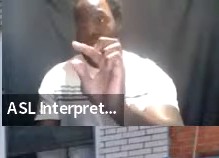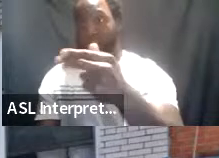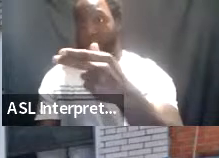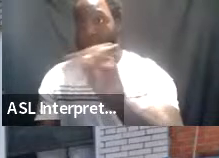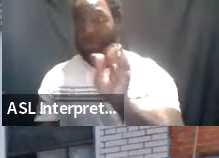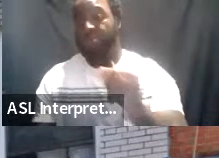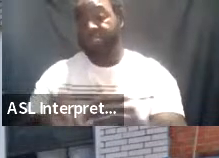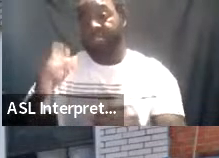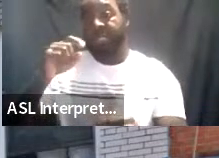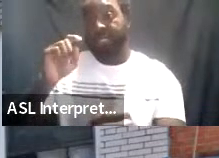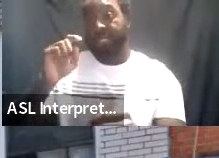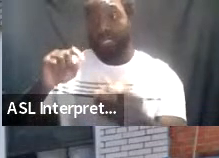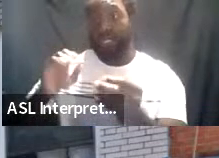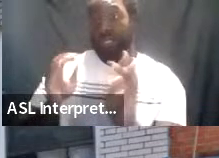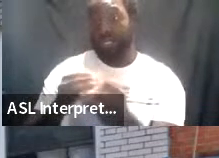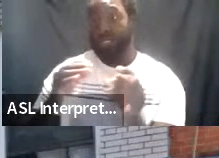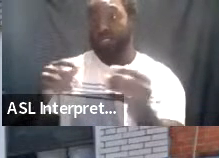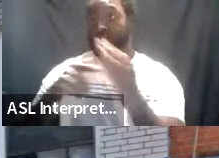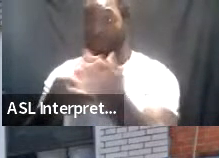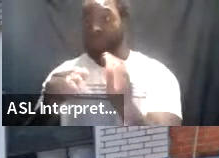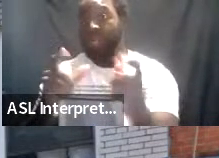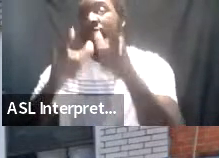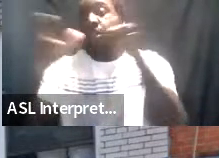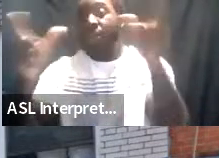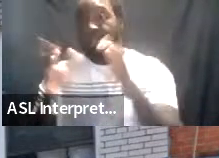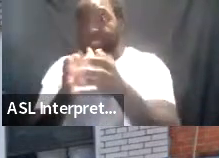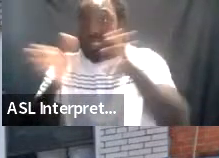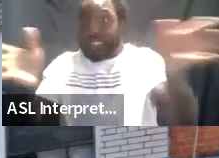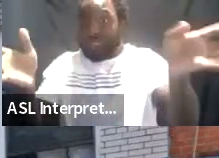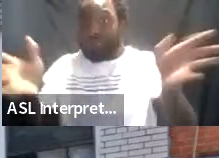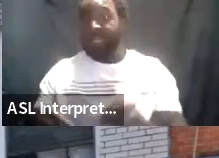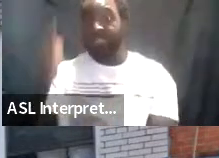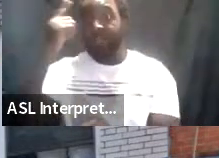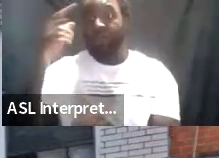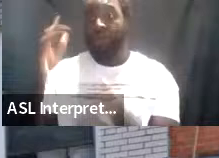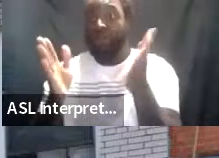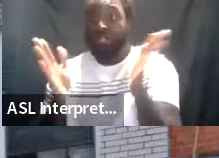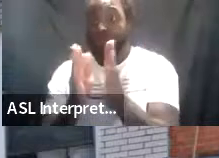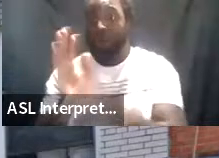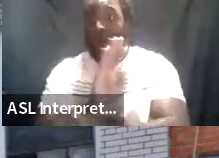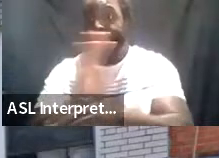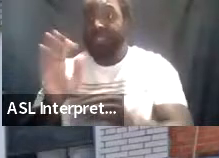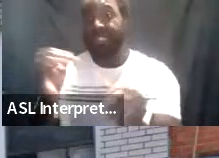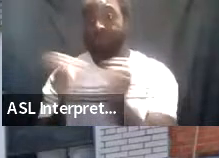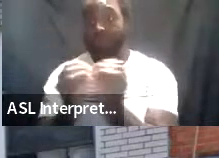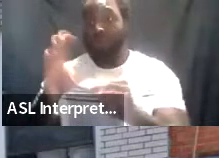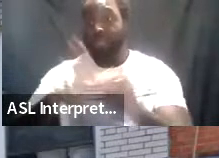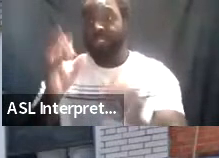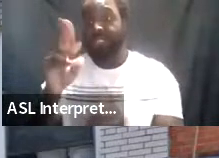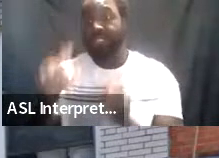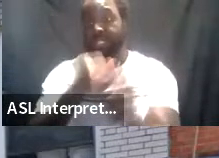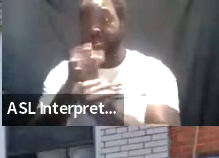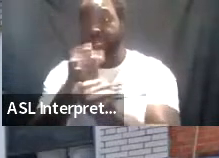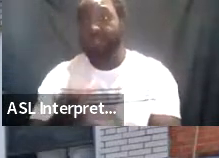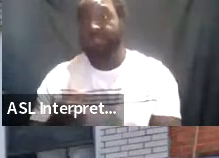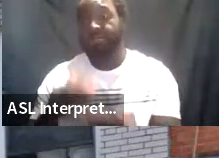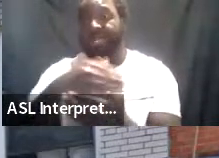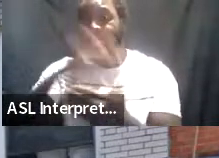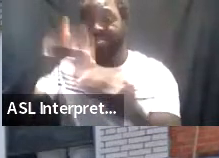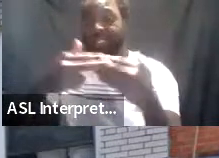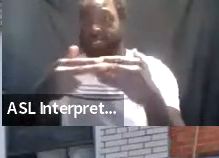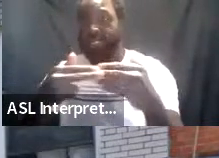the largest expansion of space available for small scale producers in more than 60 years. Next slide,